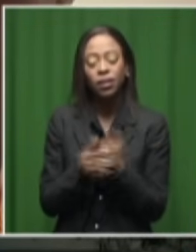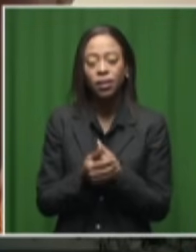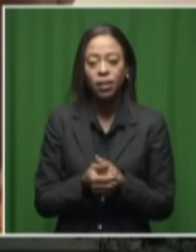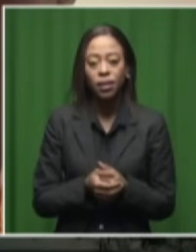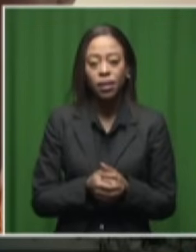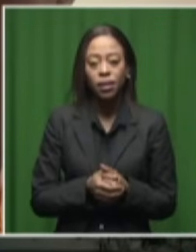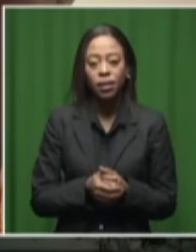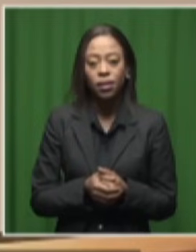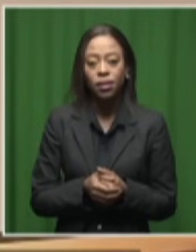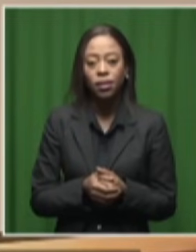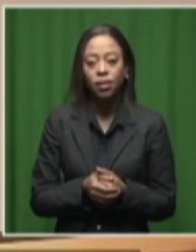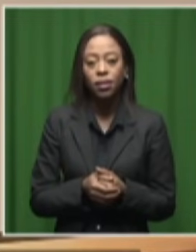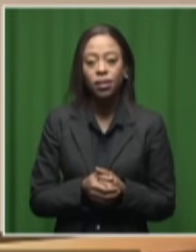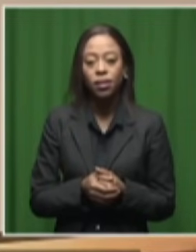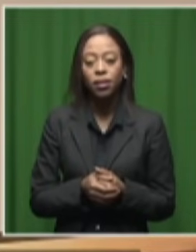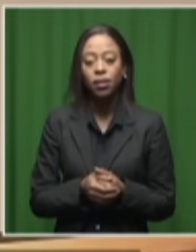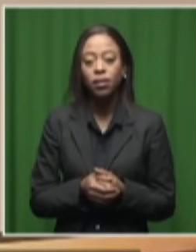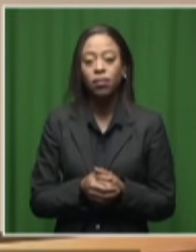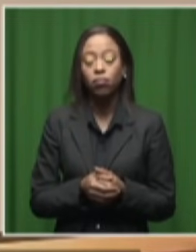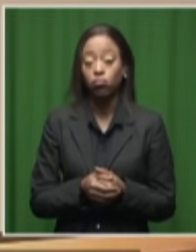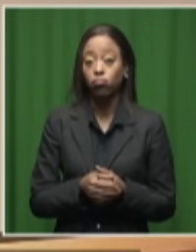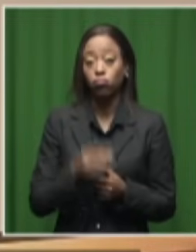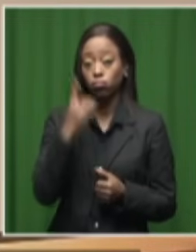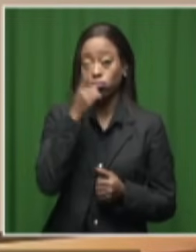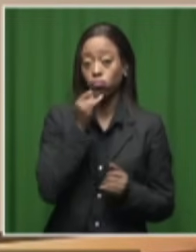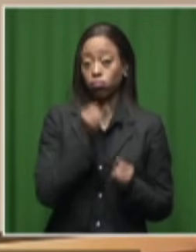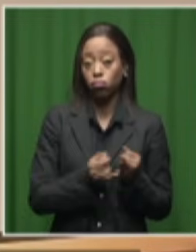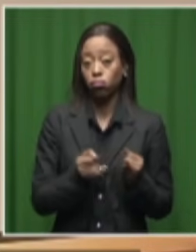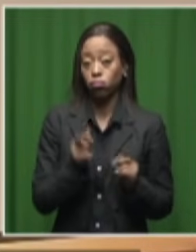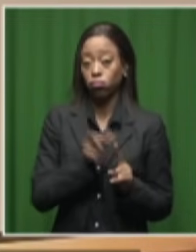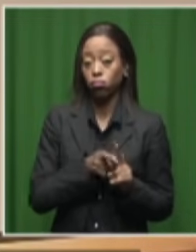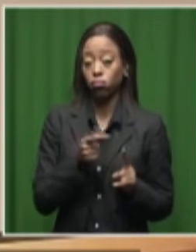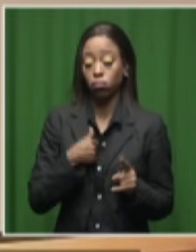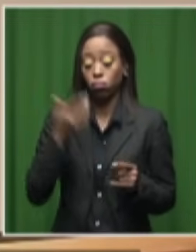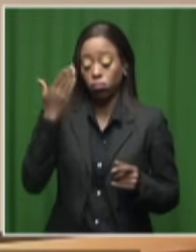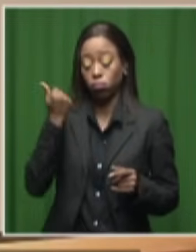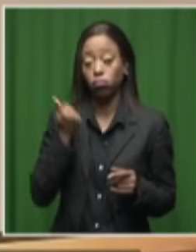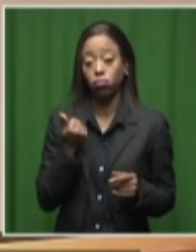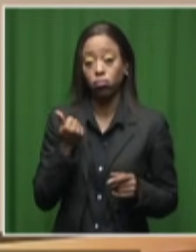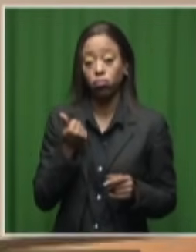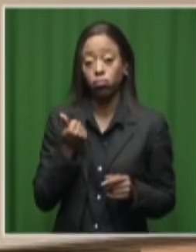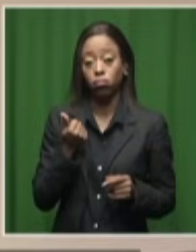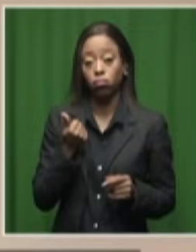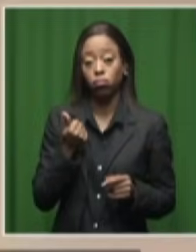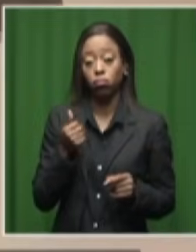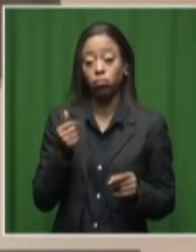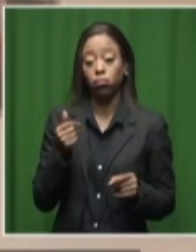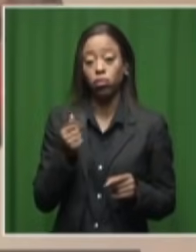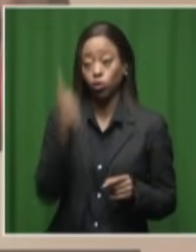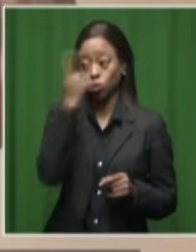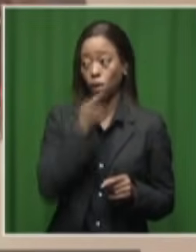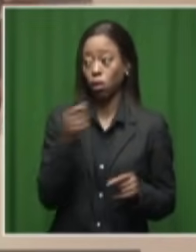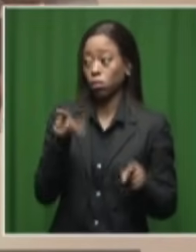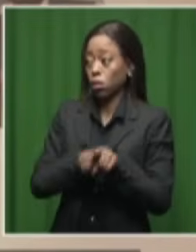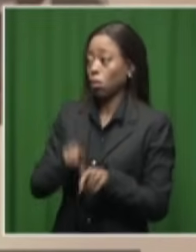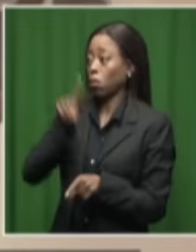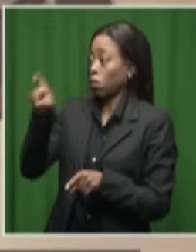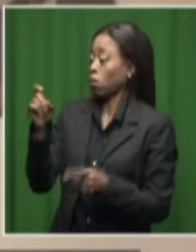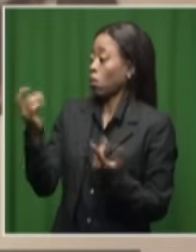The unfortunate thing, you're asking the wrong person, because the person you're asking is also asking the same questions.